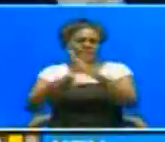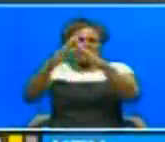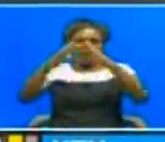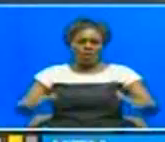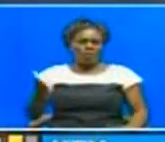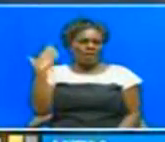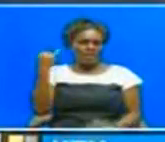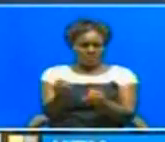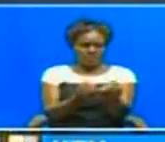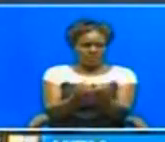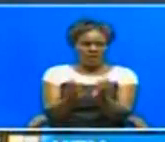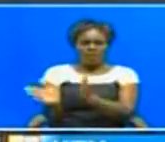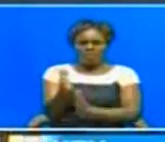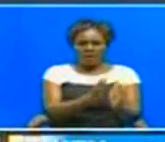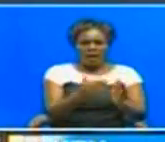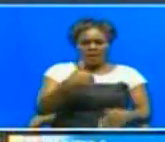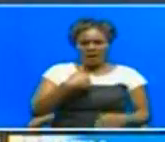Saturday.